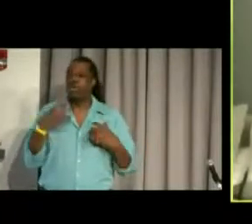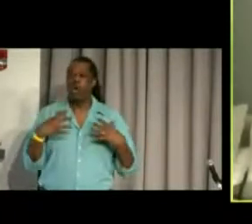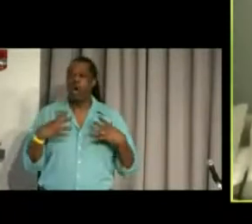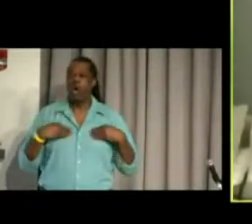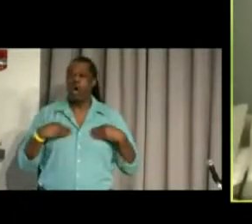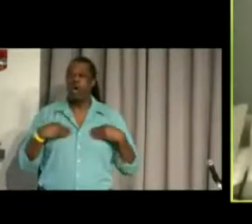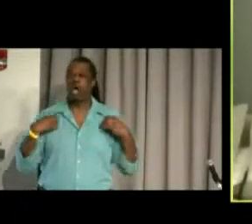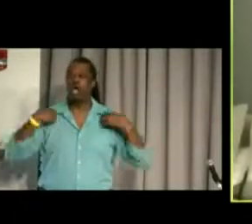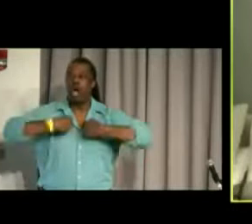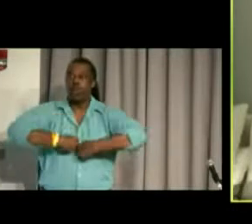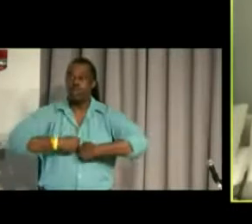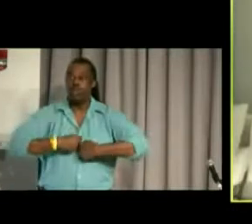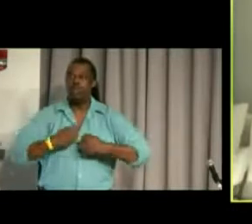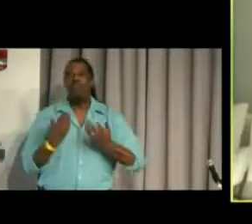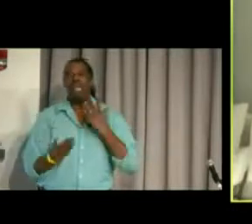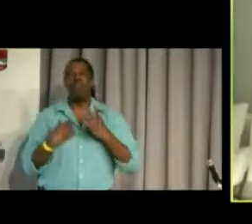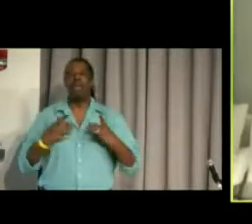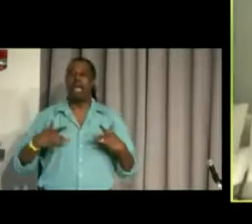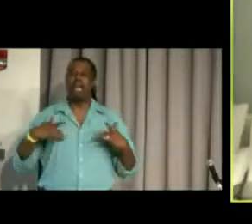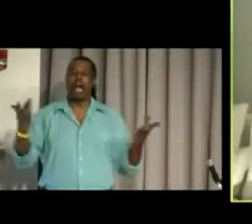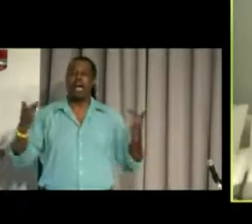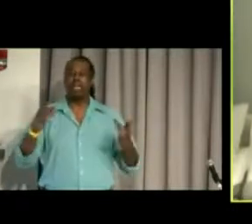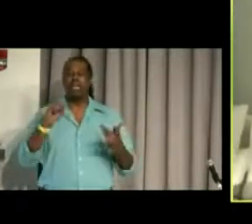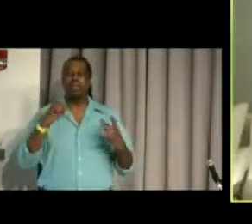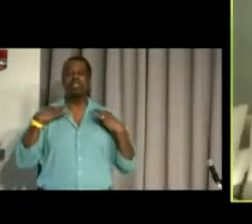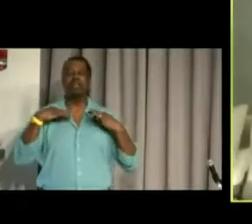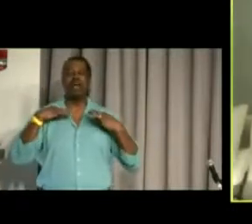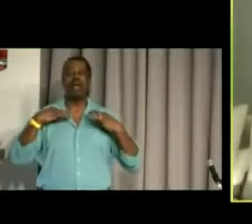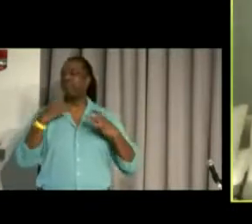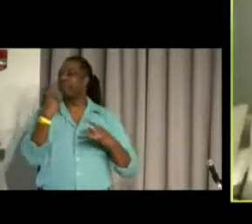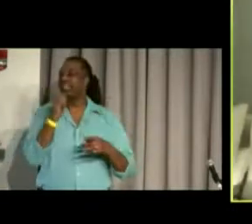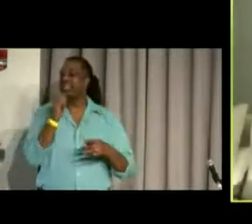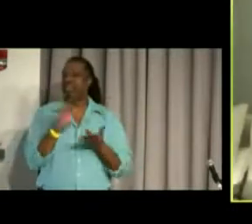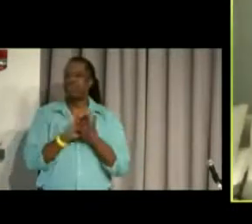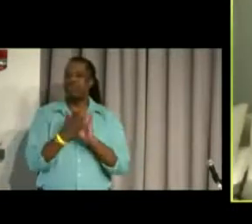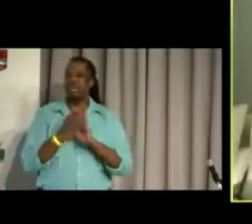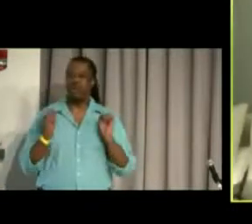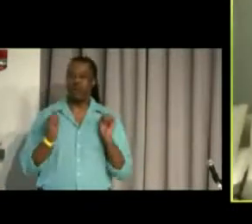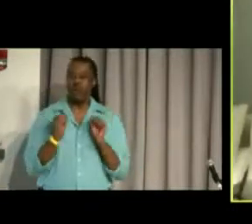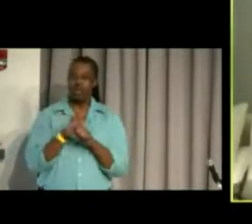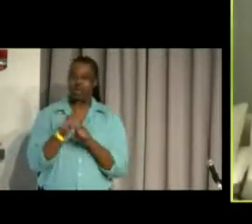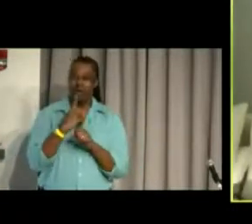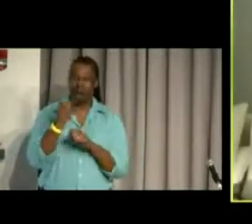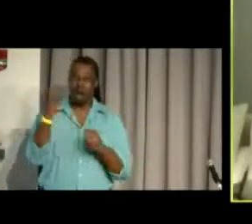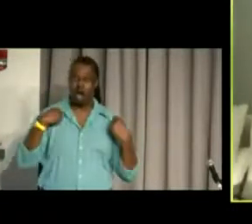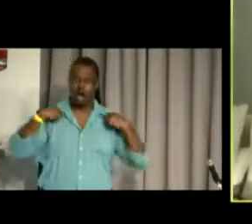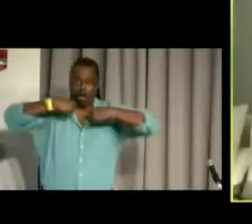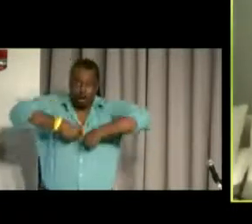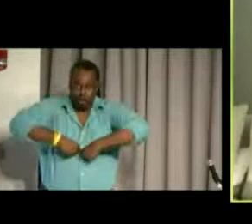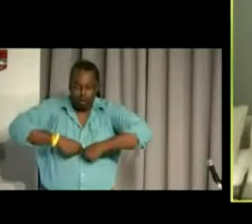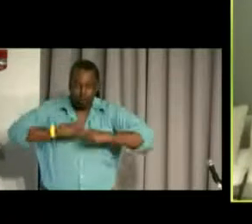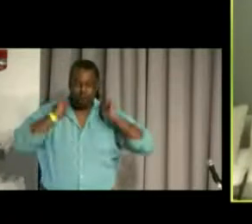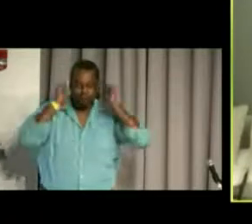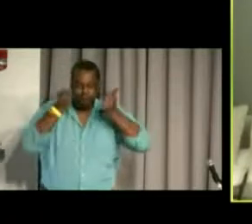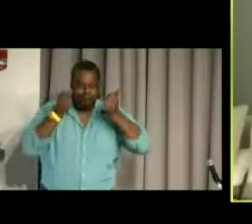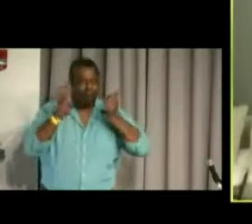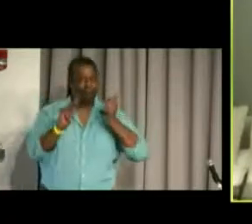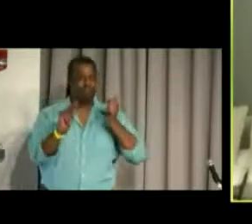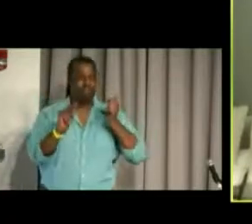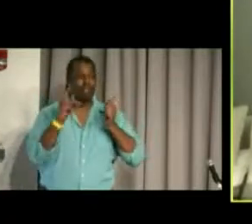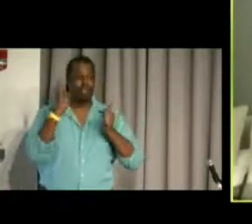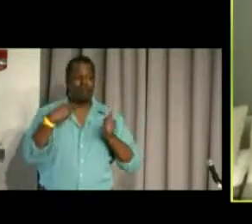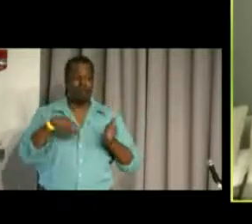2 sweaters when it gets cold, right? Because it doesn't get cold enough to even wear a coat most of the year. And so for us to